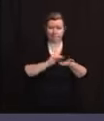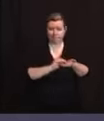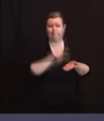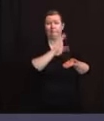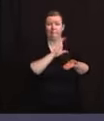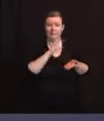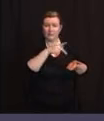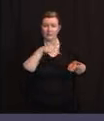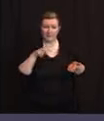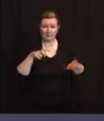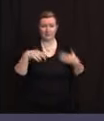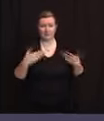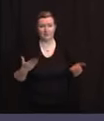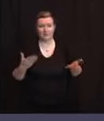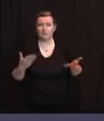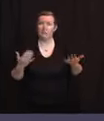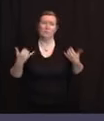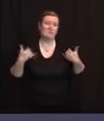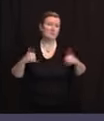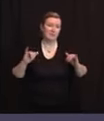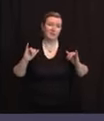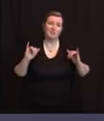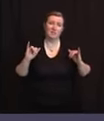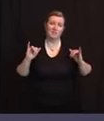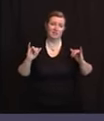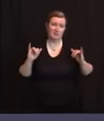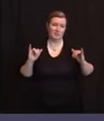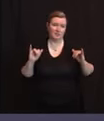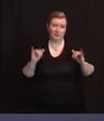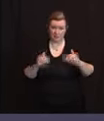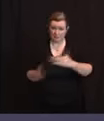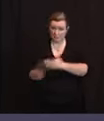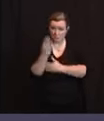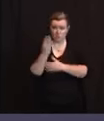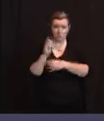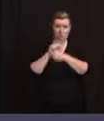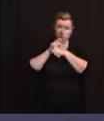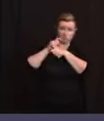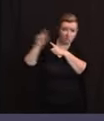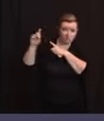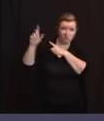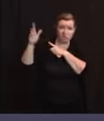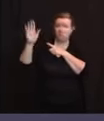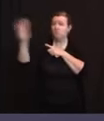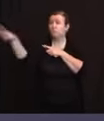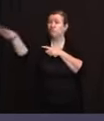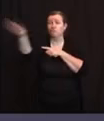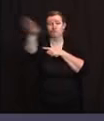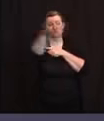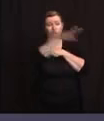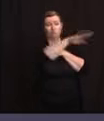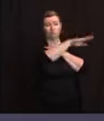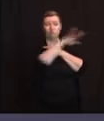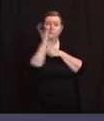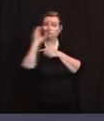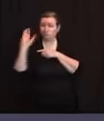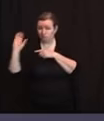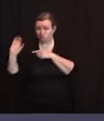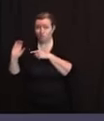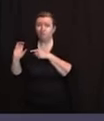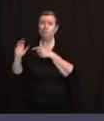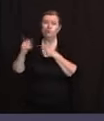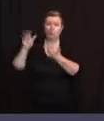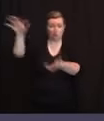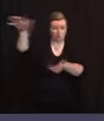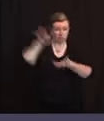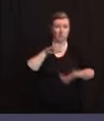is we're still out there. I literally was on this morning with somebody. We are out there literally, Pat and his team, every single day trying to get more PPE.